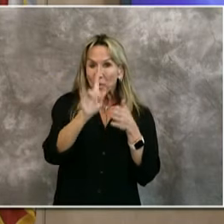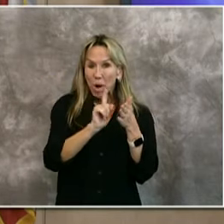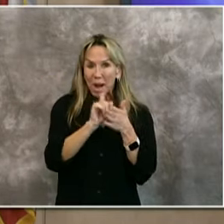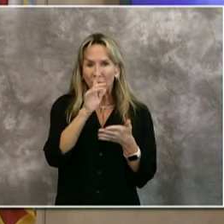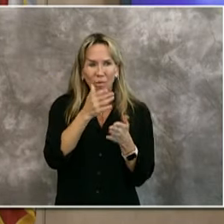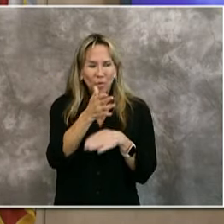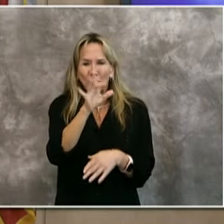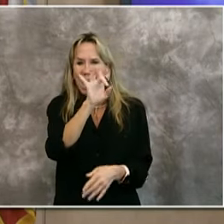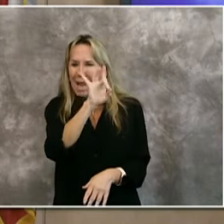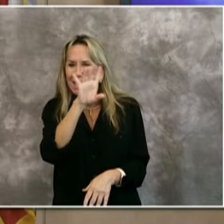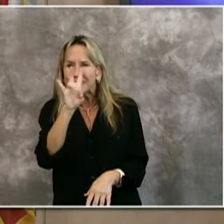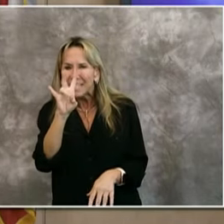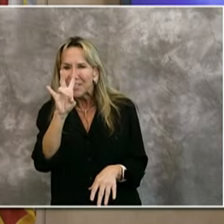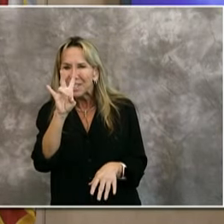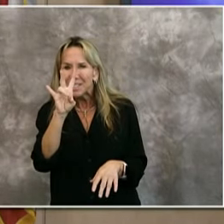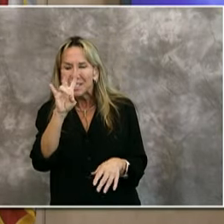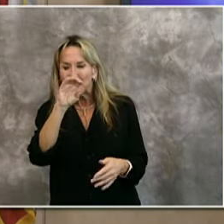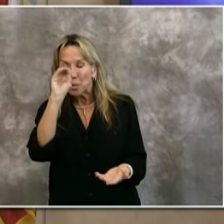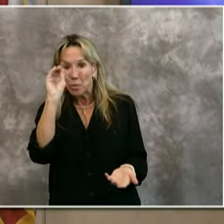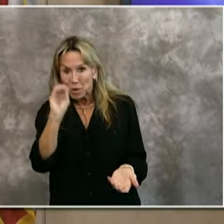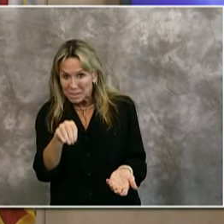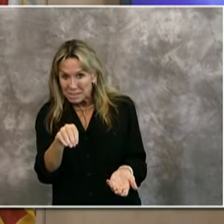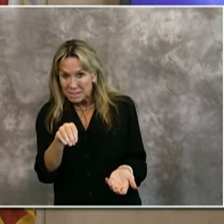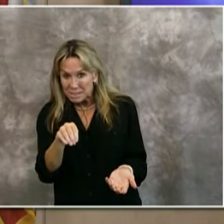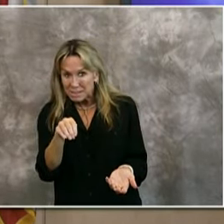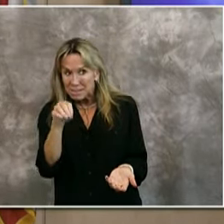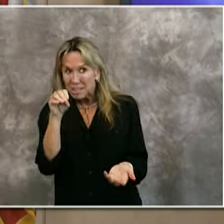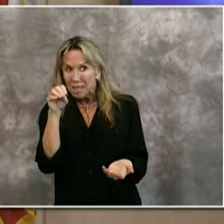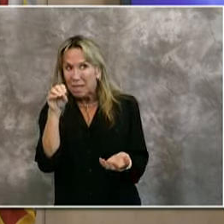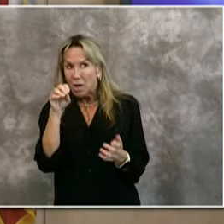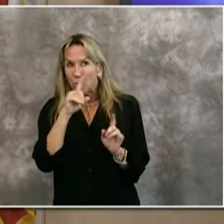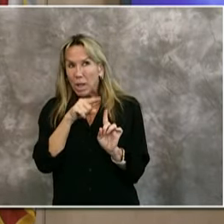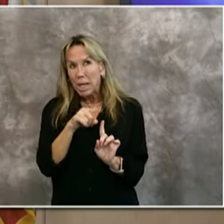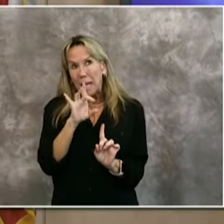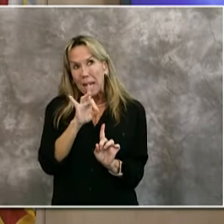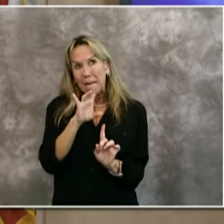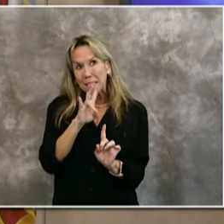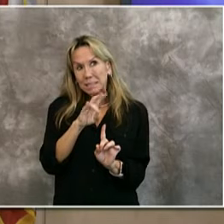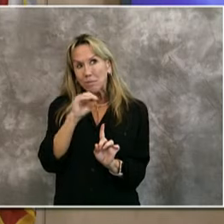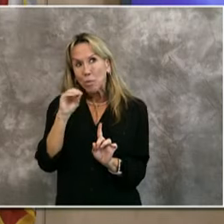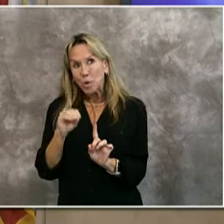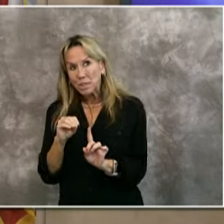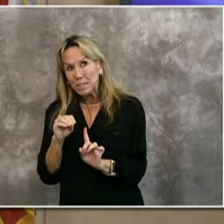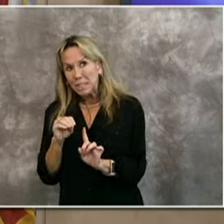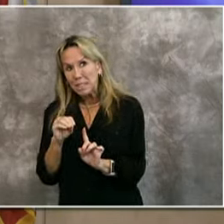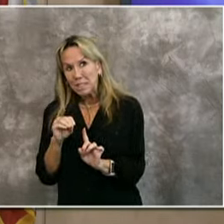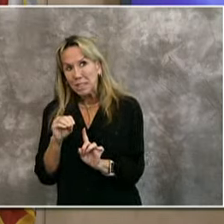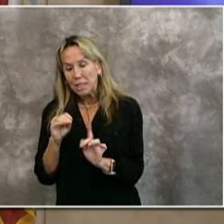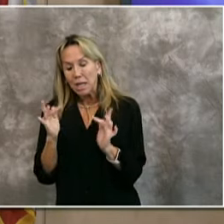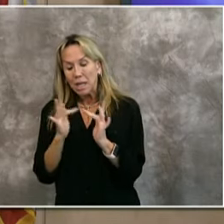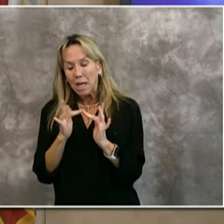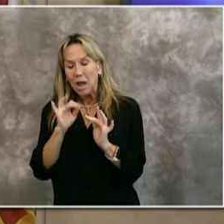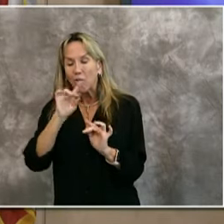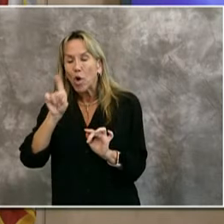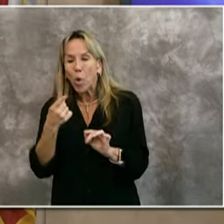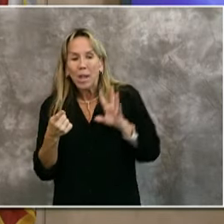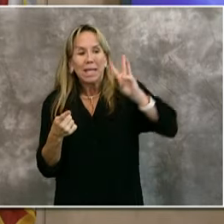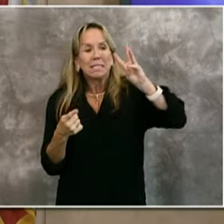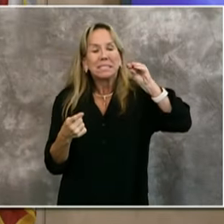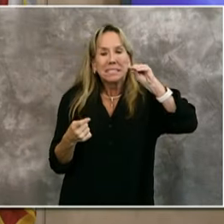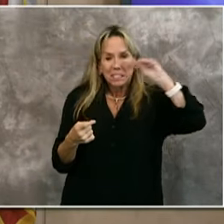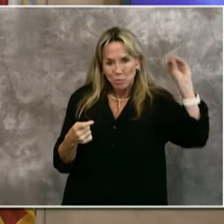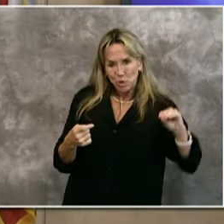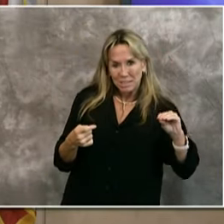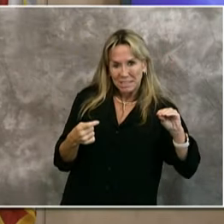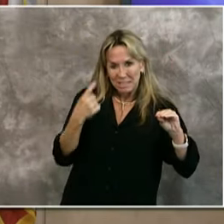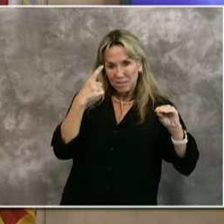out to 87% of 60% of your cases overall. So that means that contact tracing